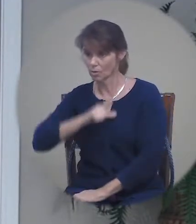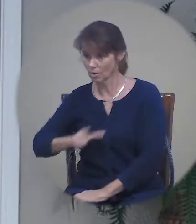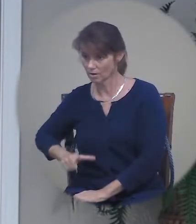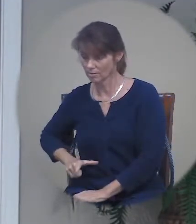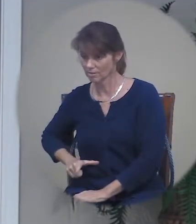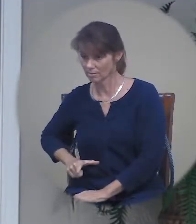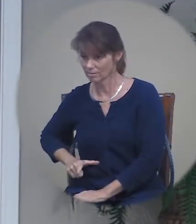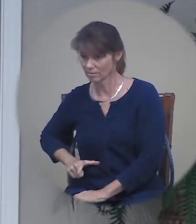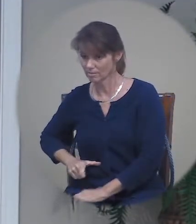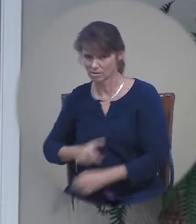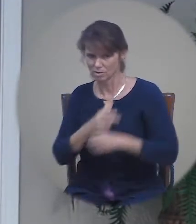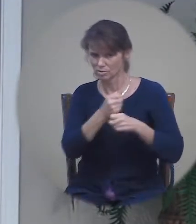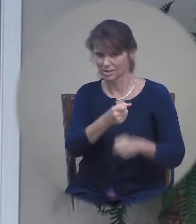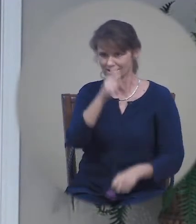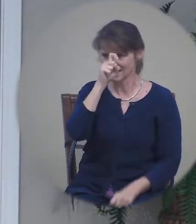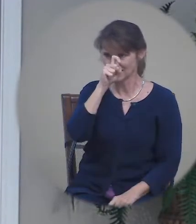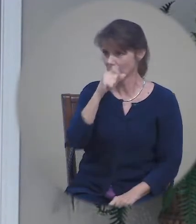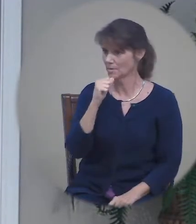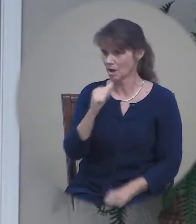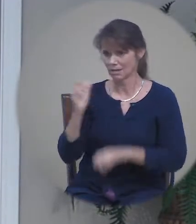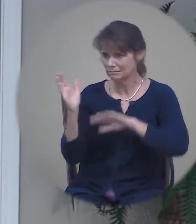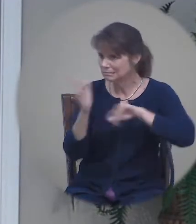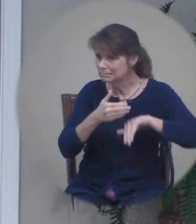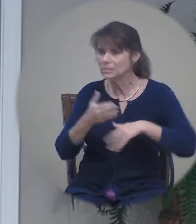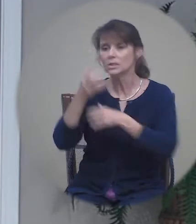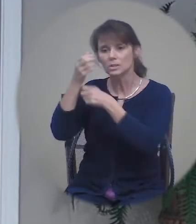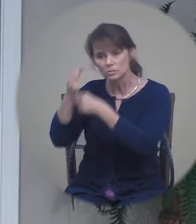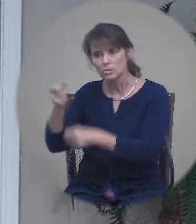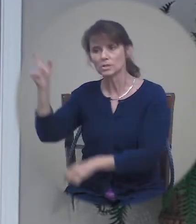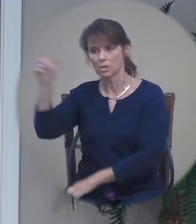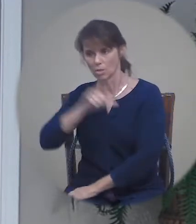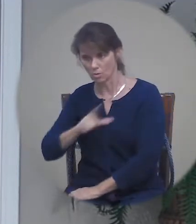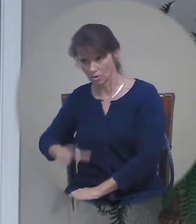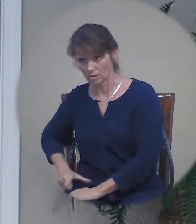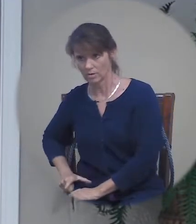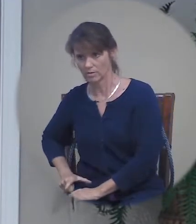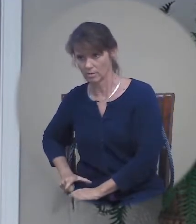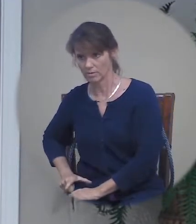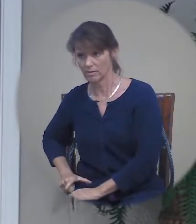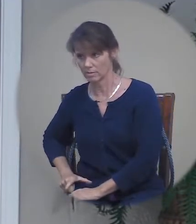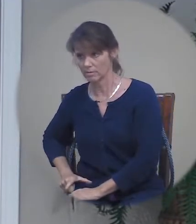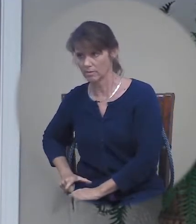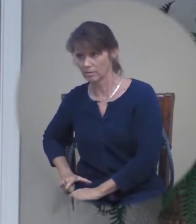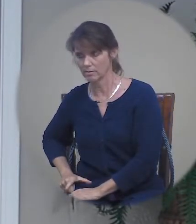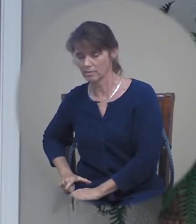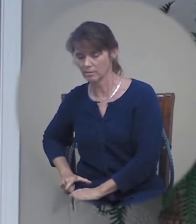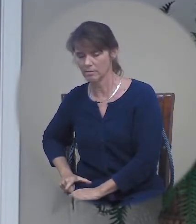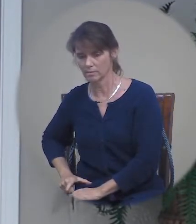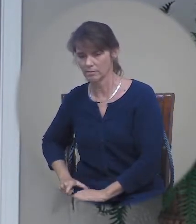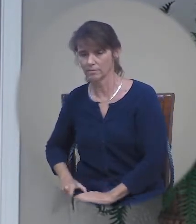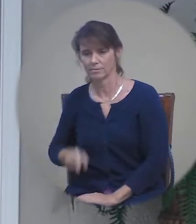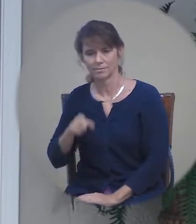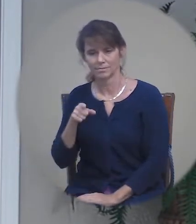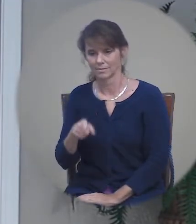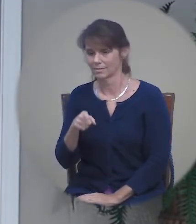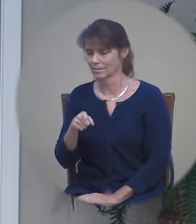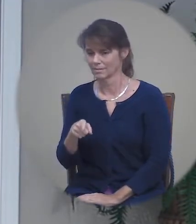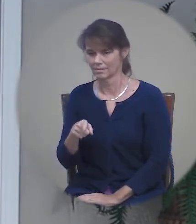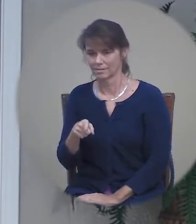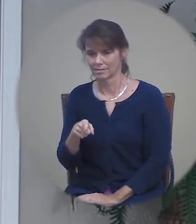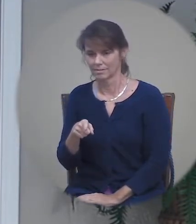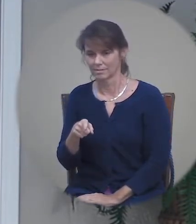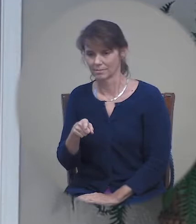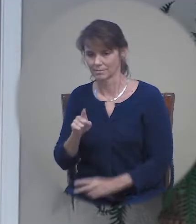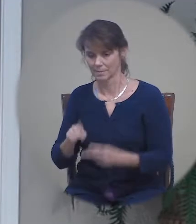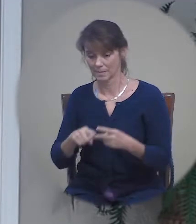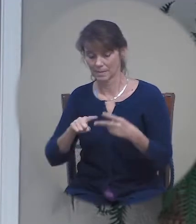making that warning so they would be disheartened or disillusioned and say, you can't trust in anybody. But the